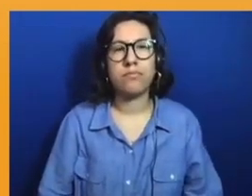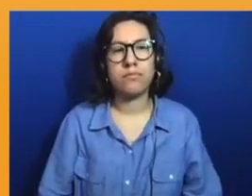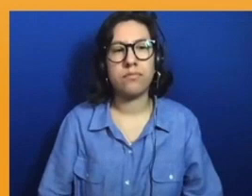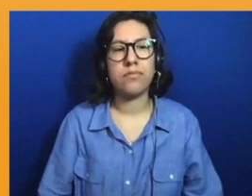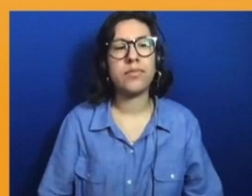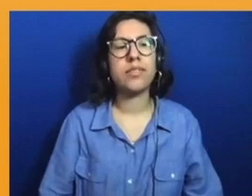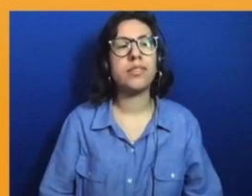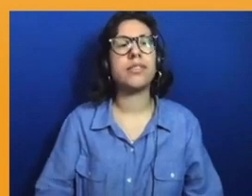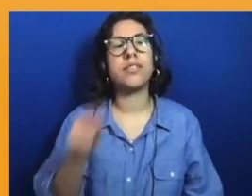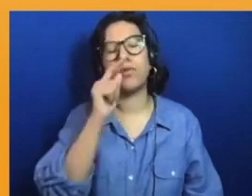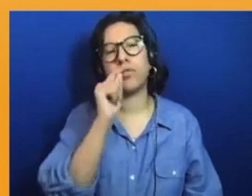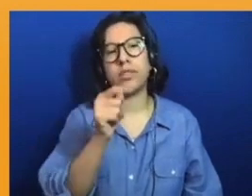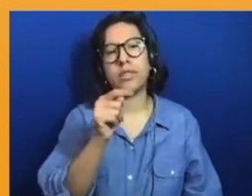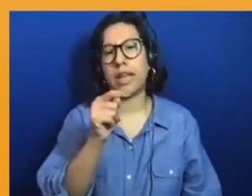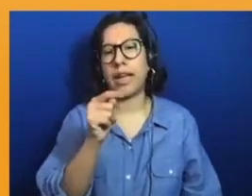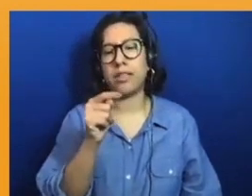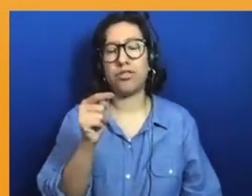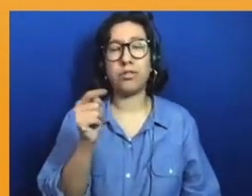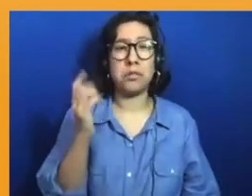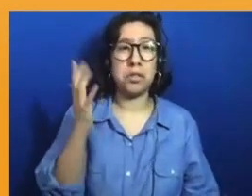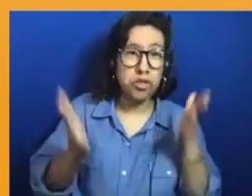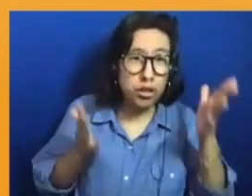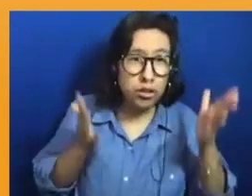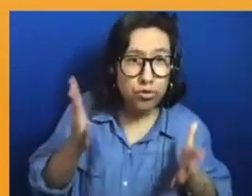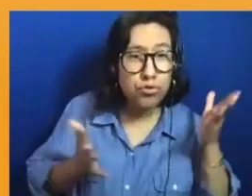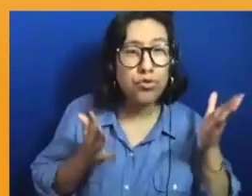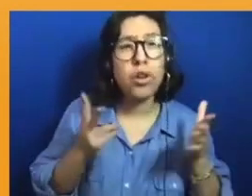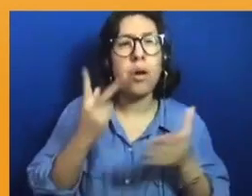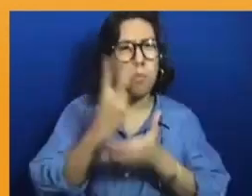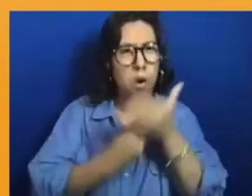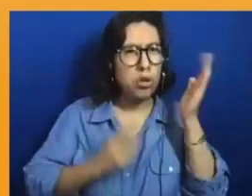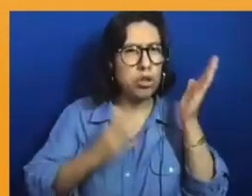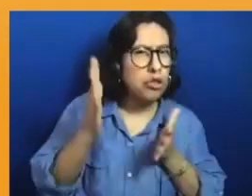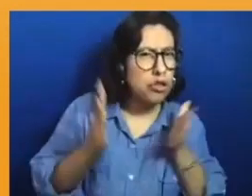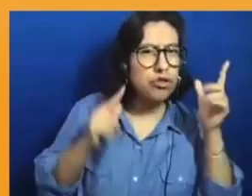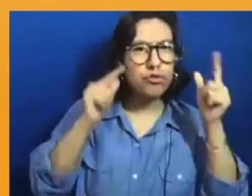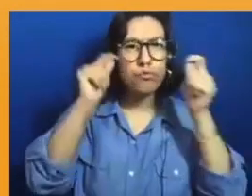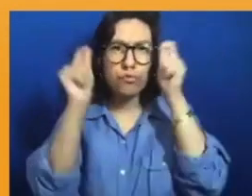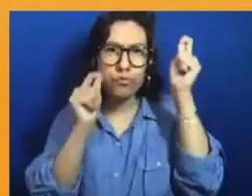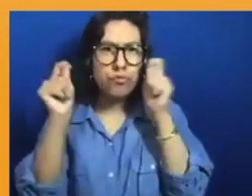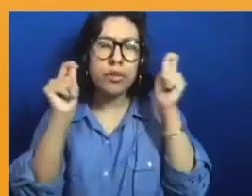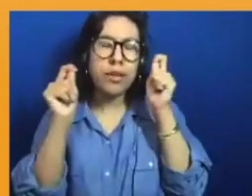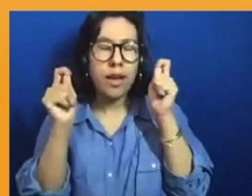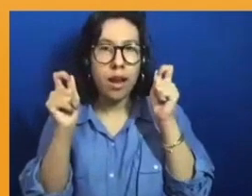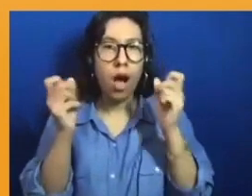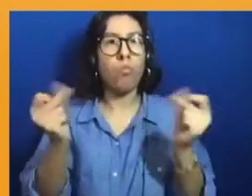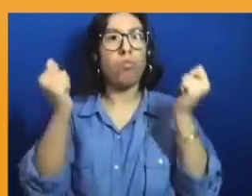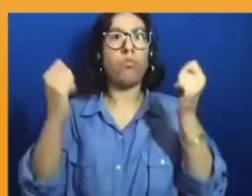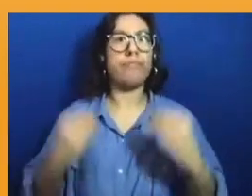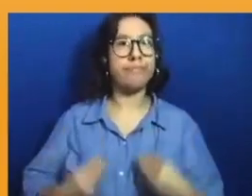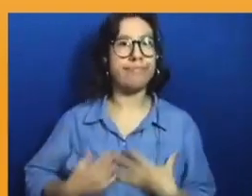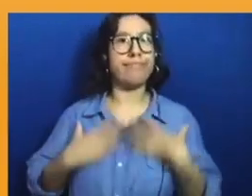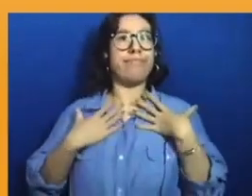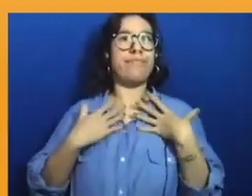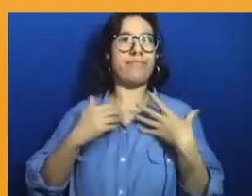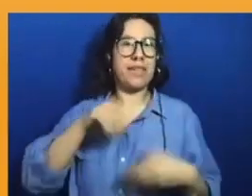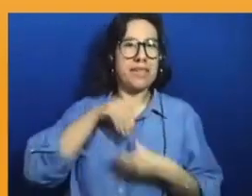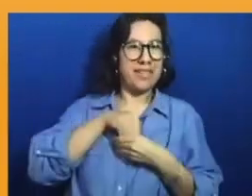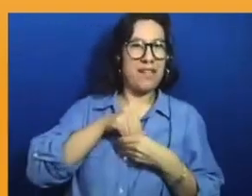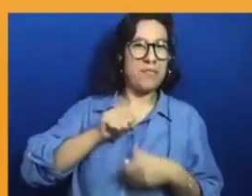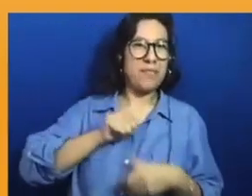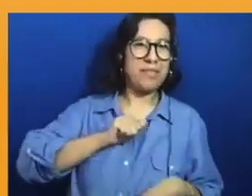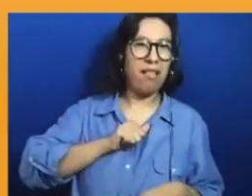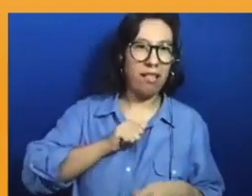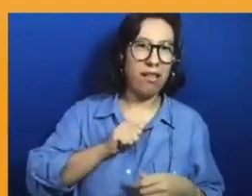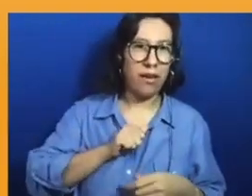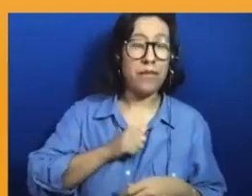how much just a gesture or a combination of gestures can inspire such a reaction in me. And, you